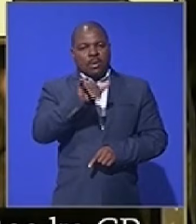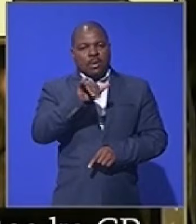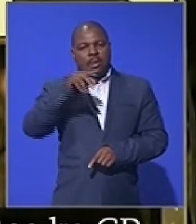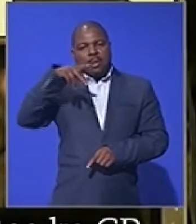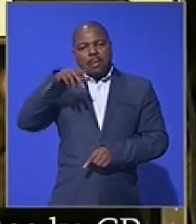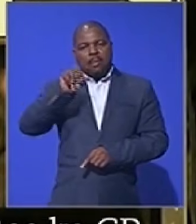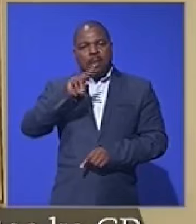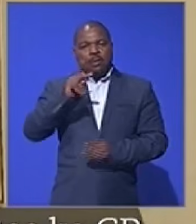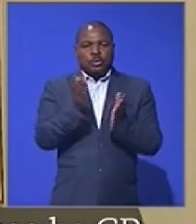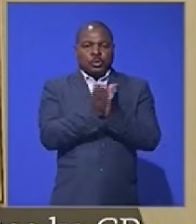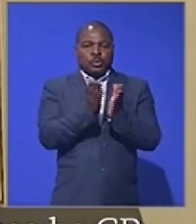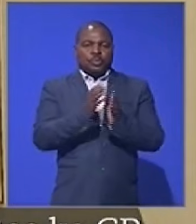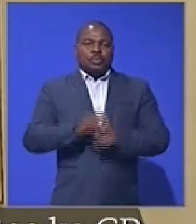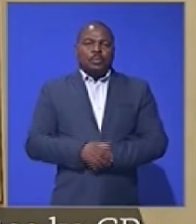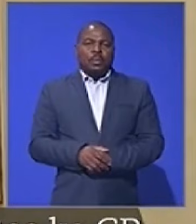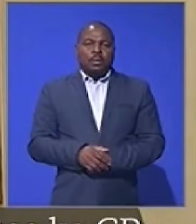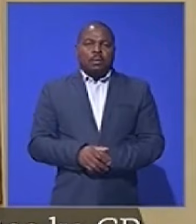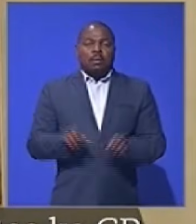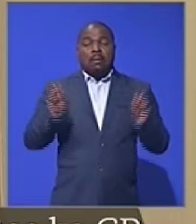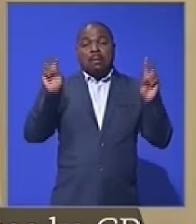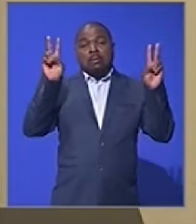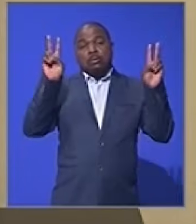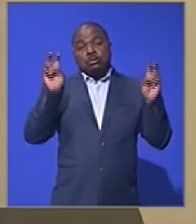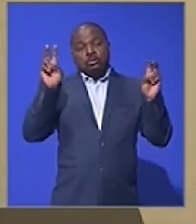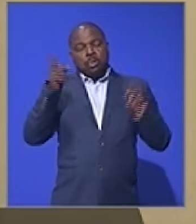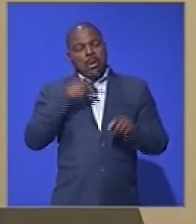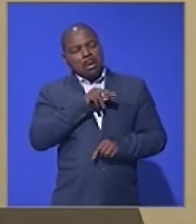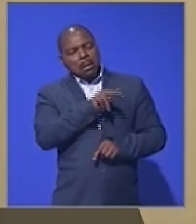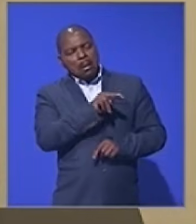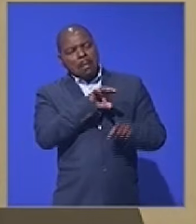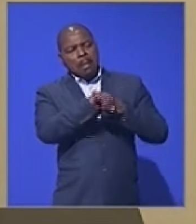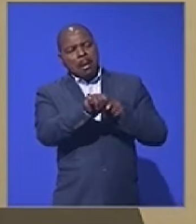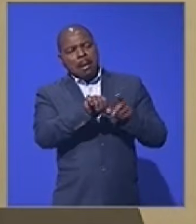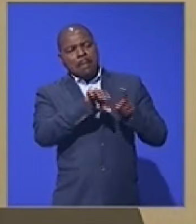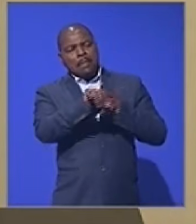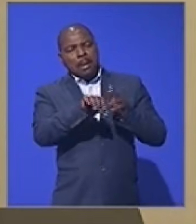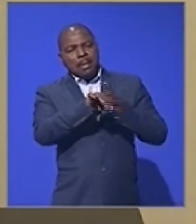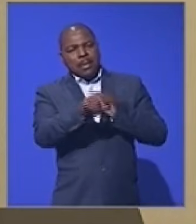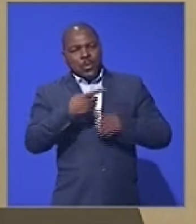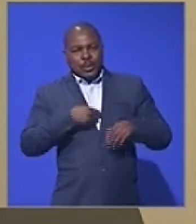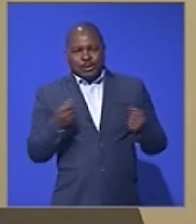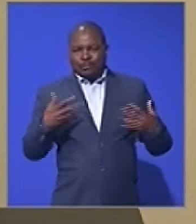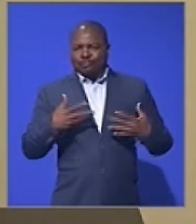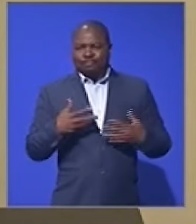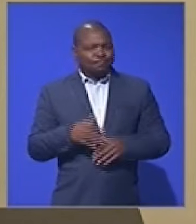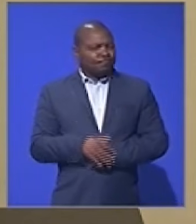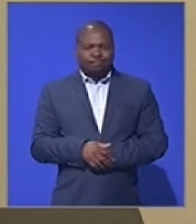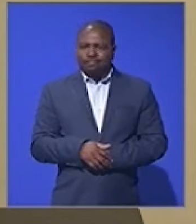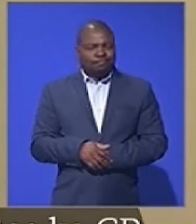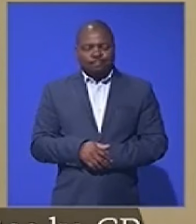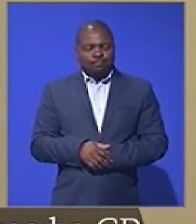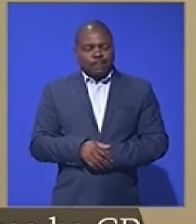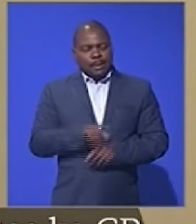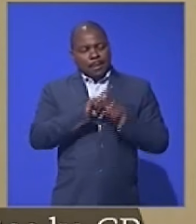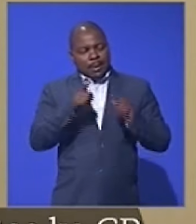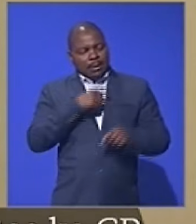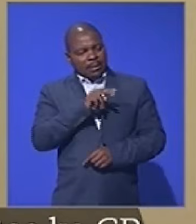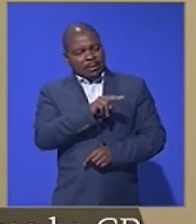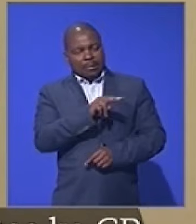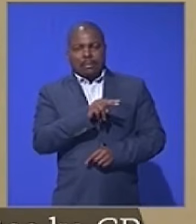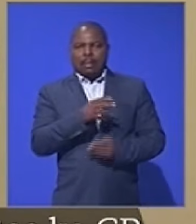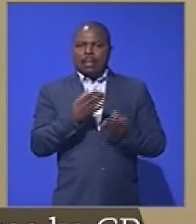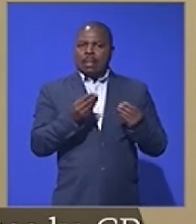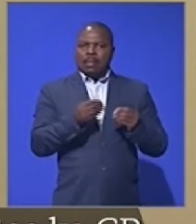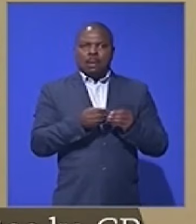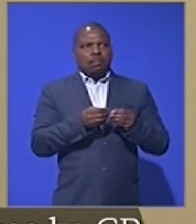Looking at the issues that we are coming across, it wasn't really a shock, but looking at the number, it is